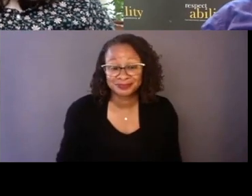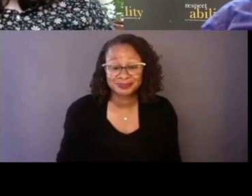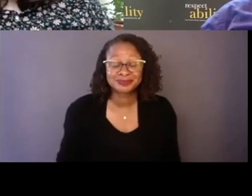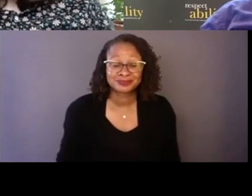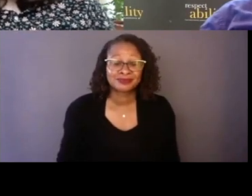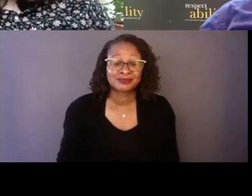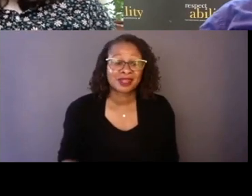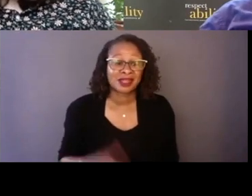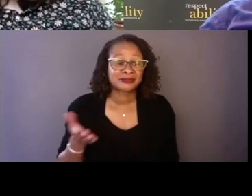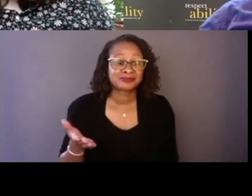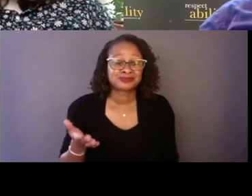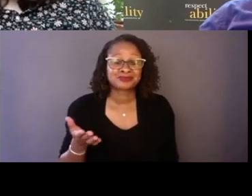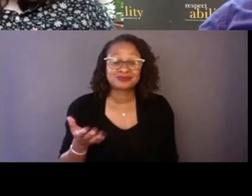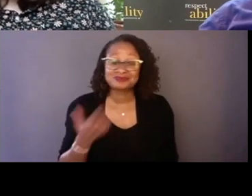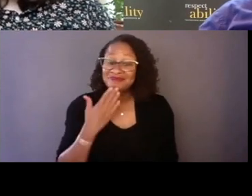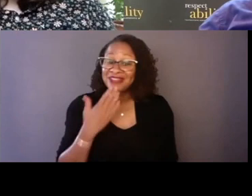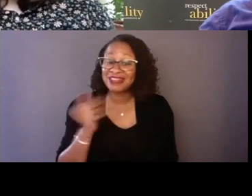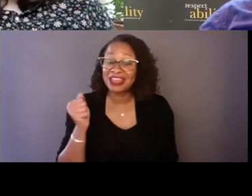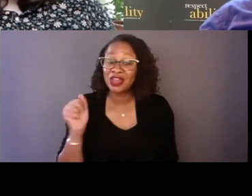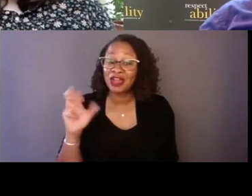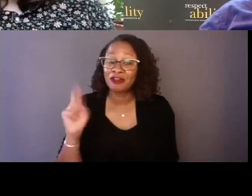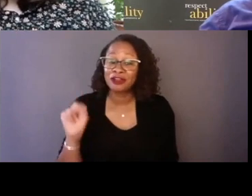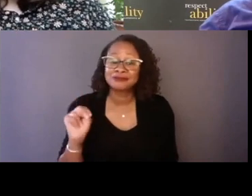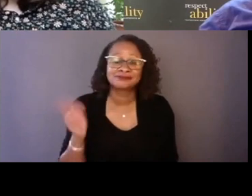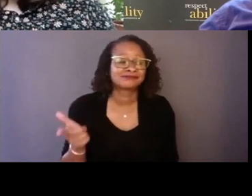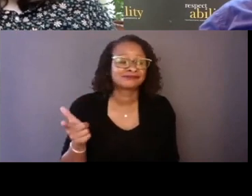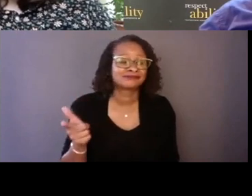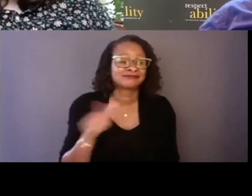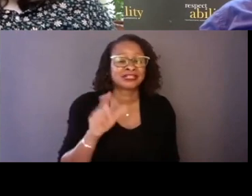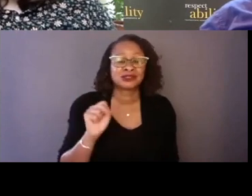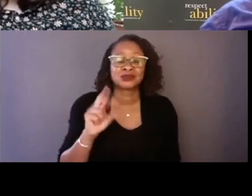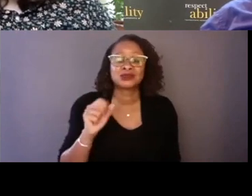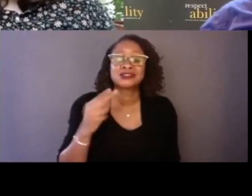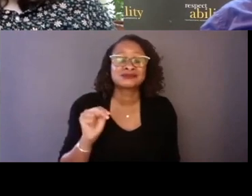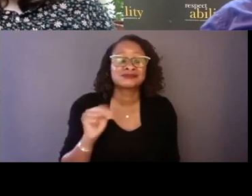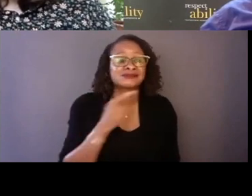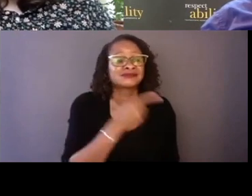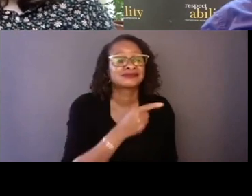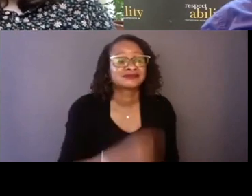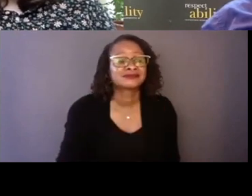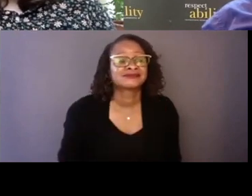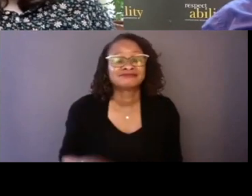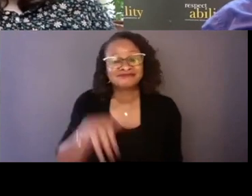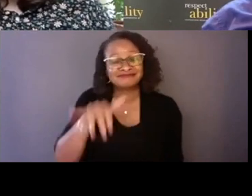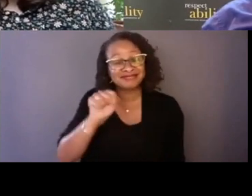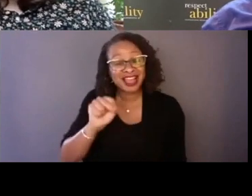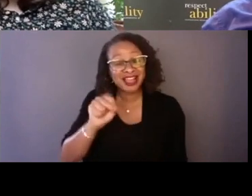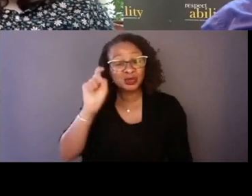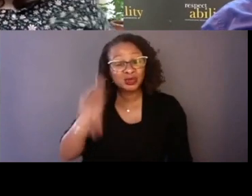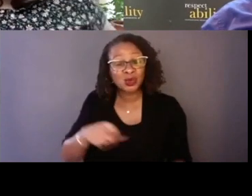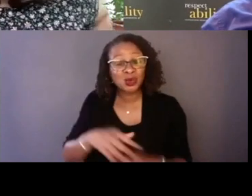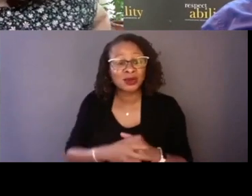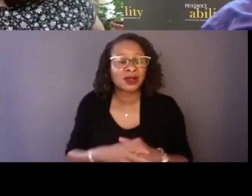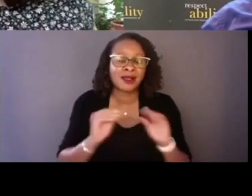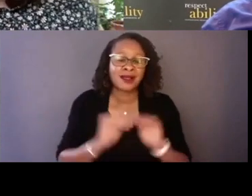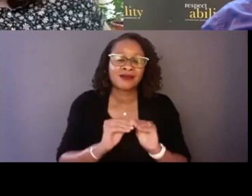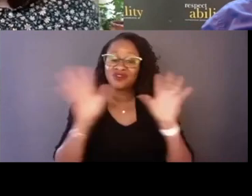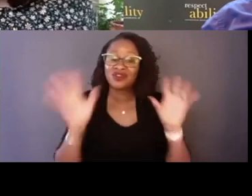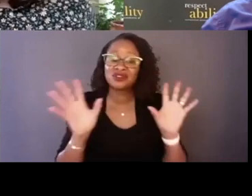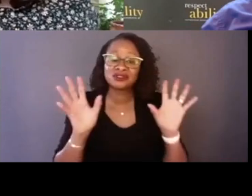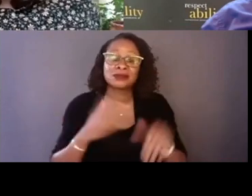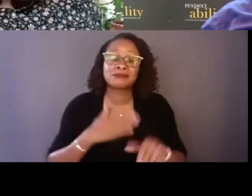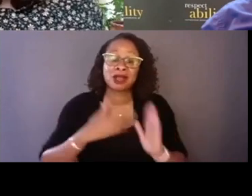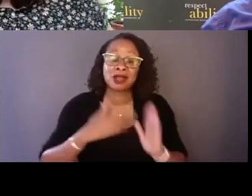Thank you, Aaron. And now, Susan? Yeah, sure. So obviously in my role